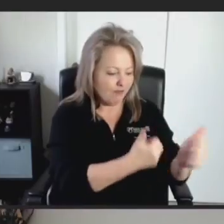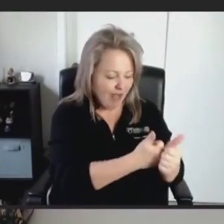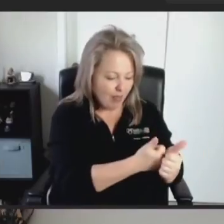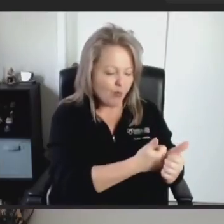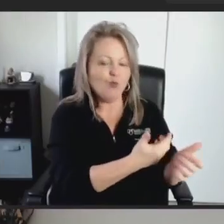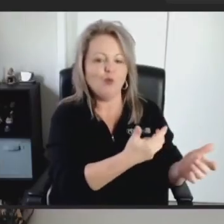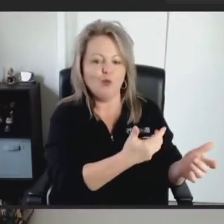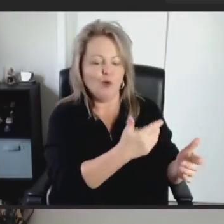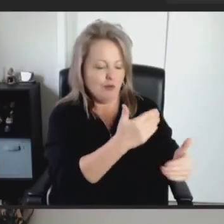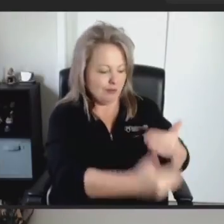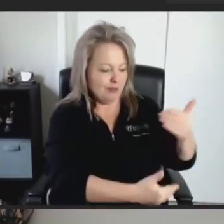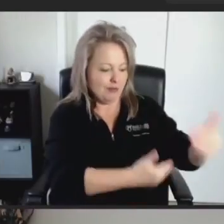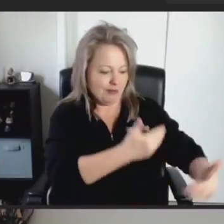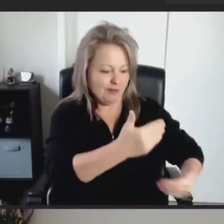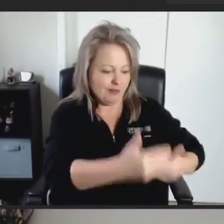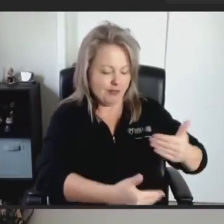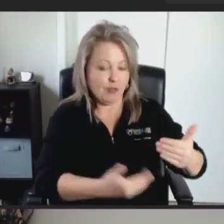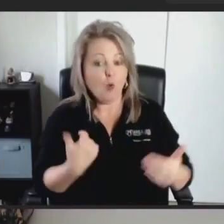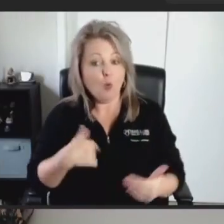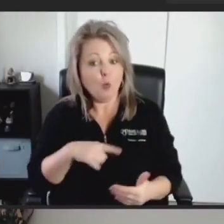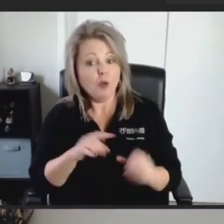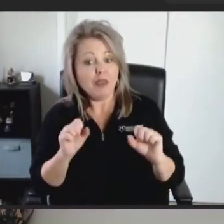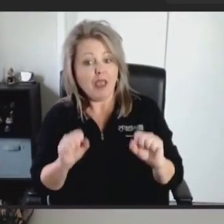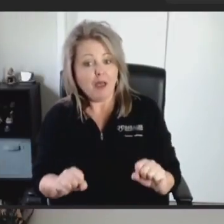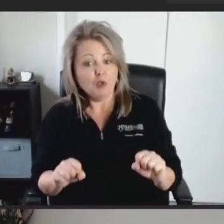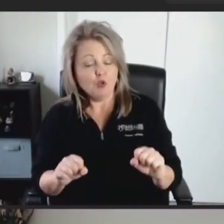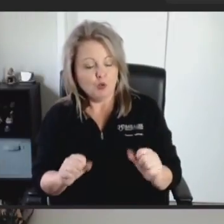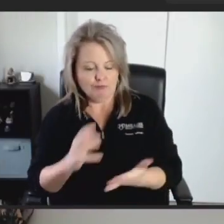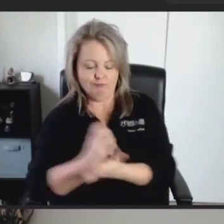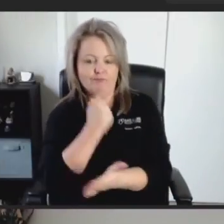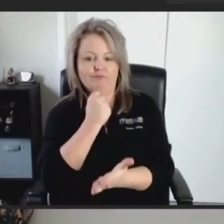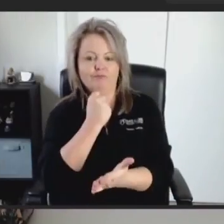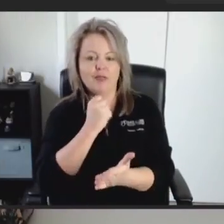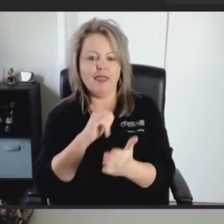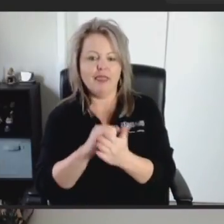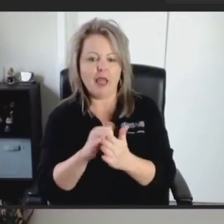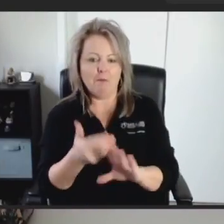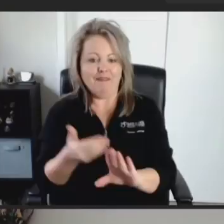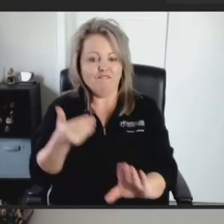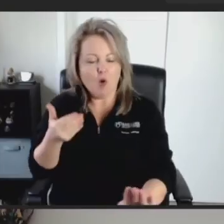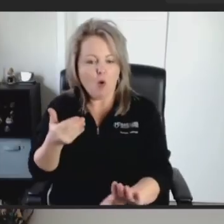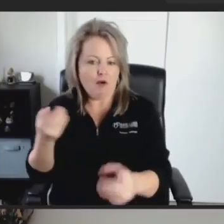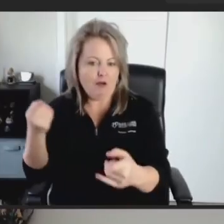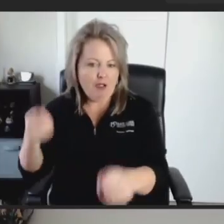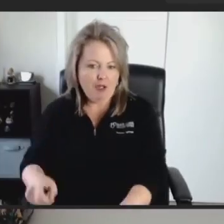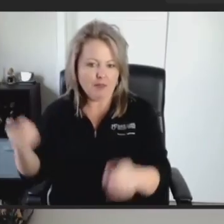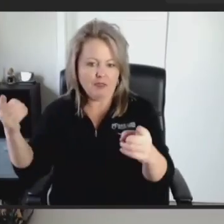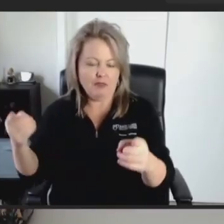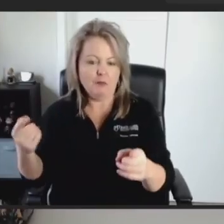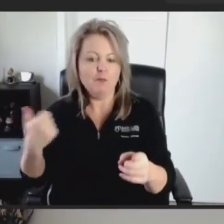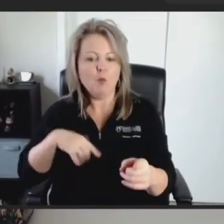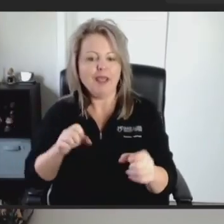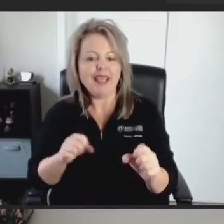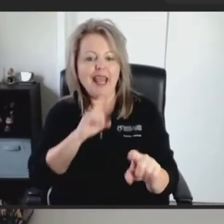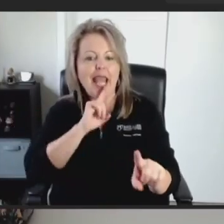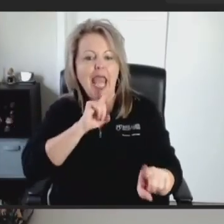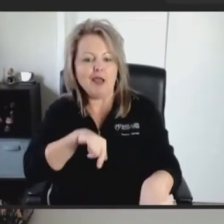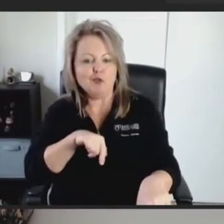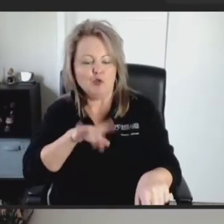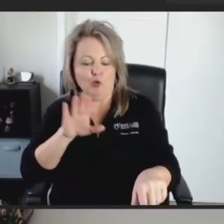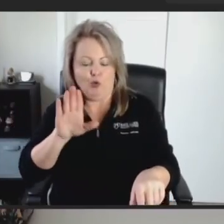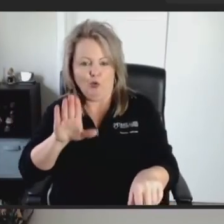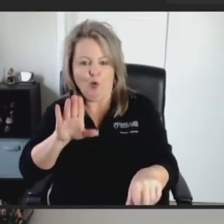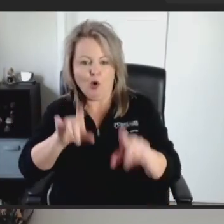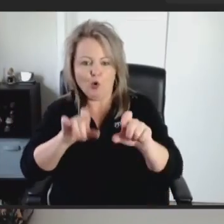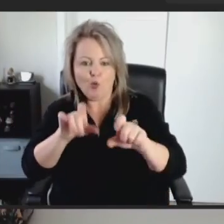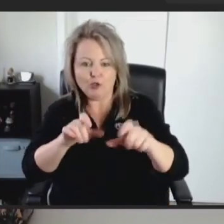gets vaccine, we will be able to, not before they get vaccine, but we'll be able to answer those questions